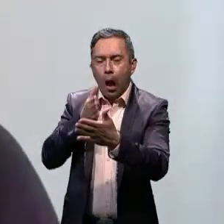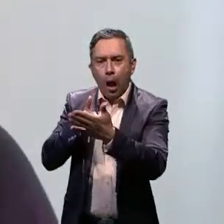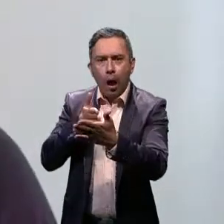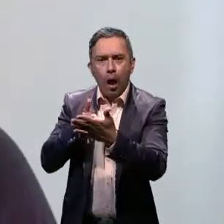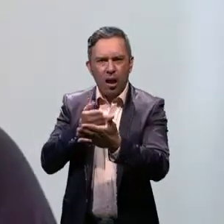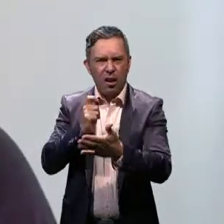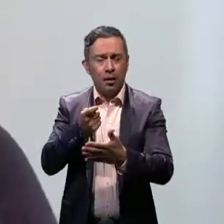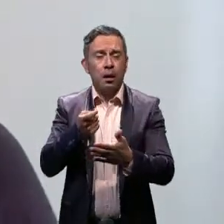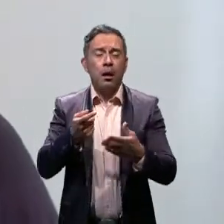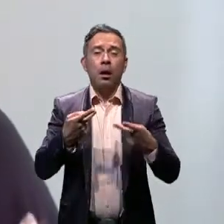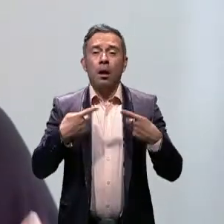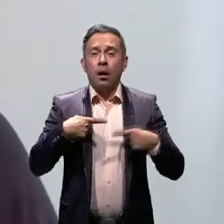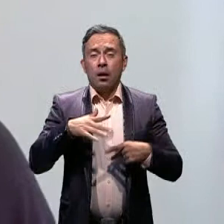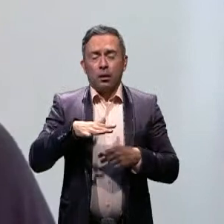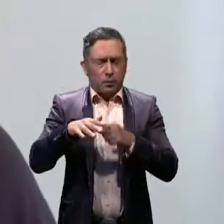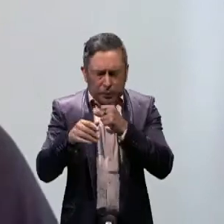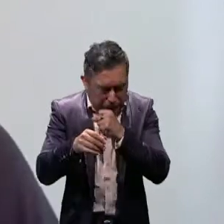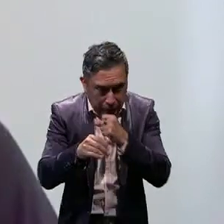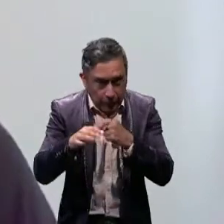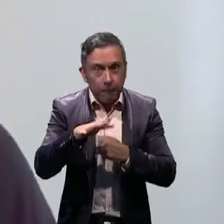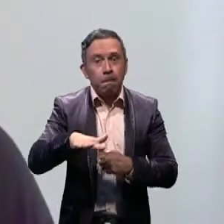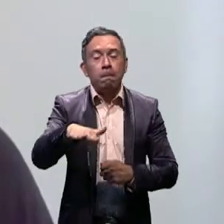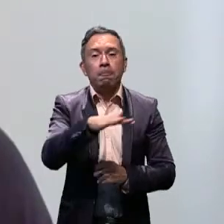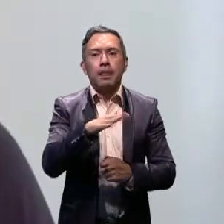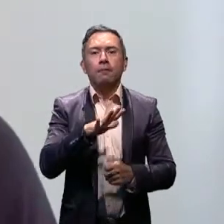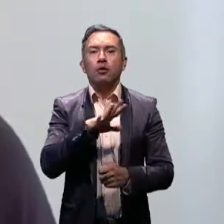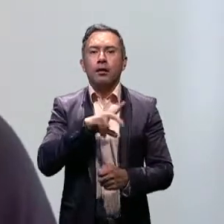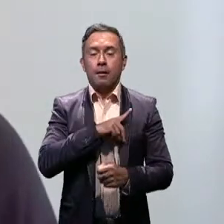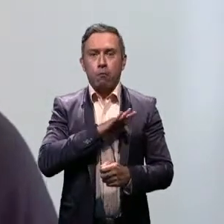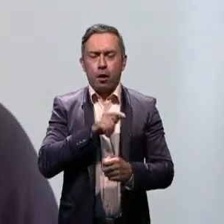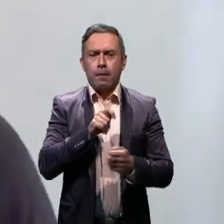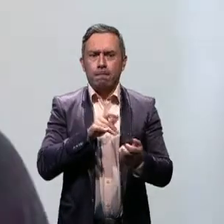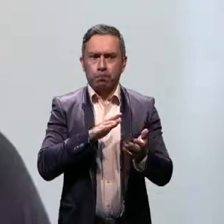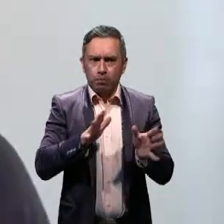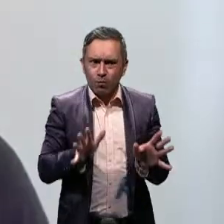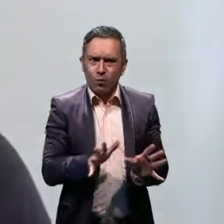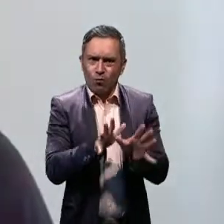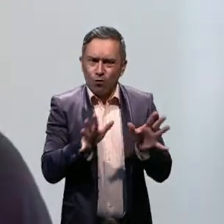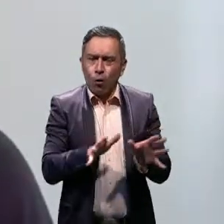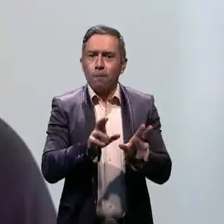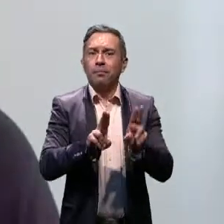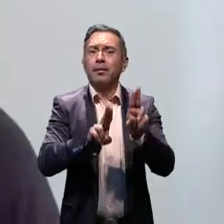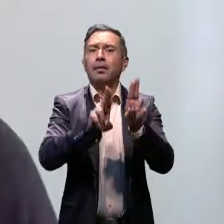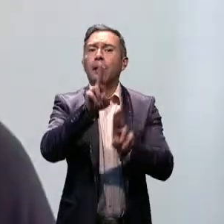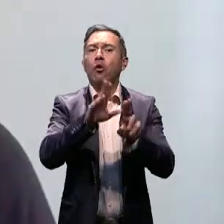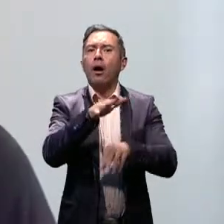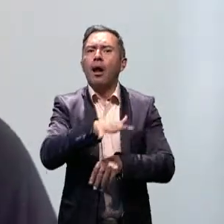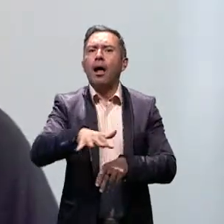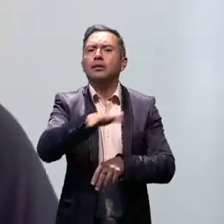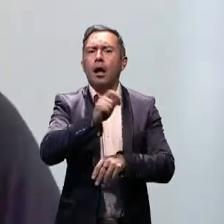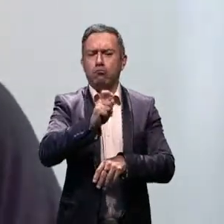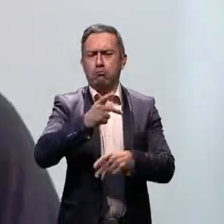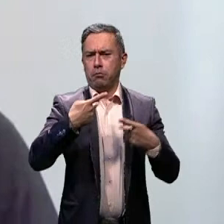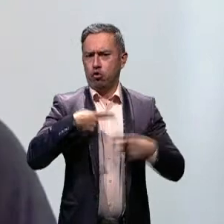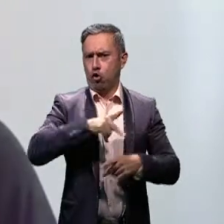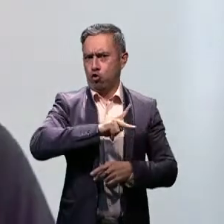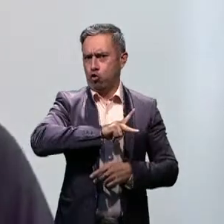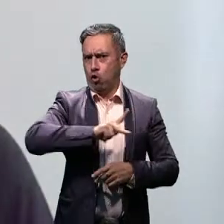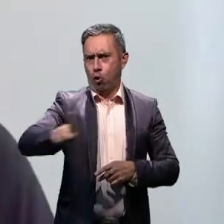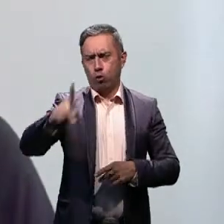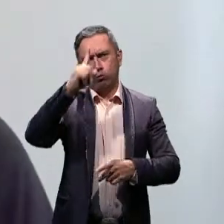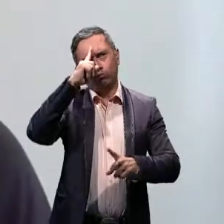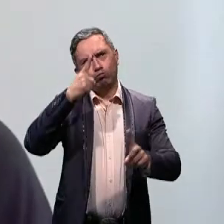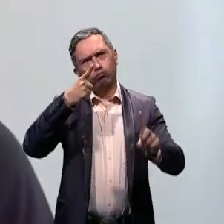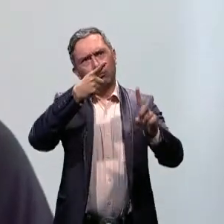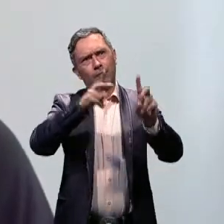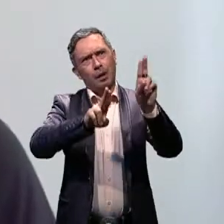as citizens, of promoting, of encouraging democracy as a goal for all. So we